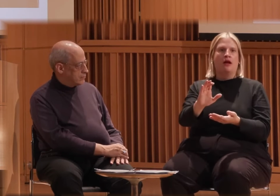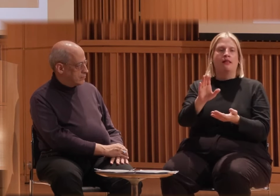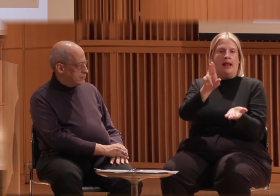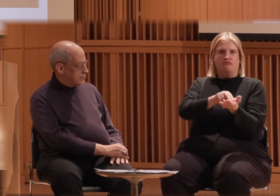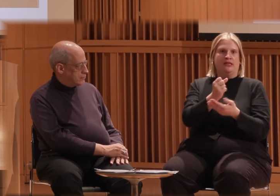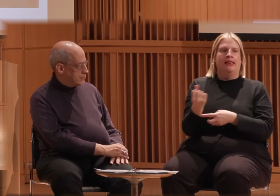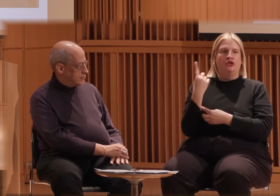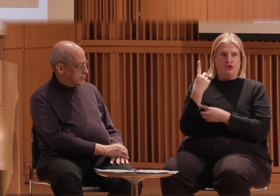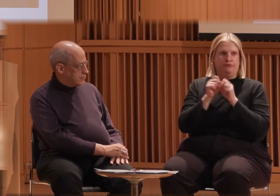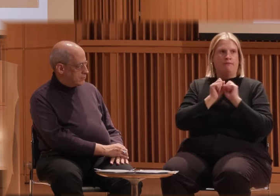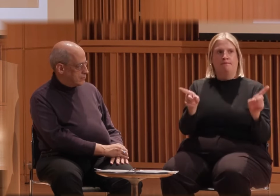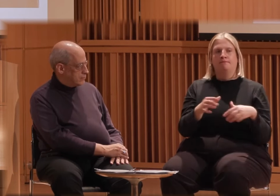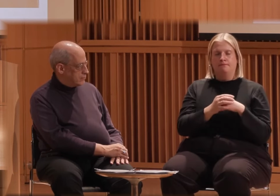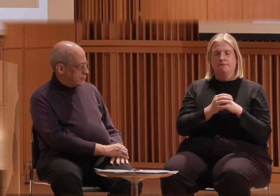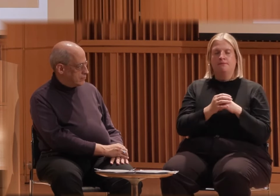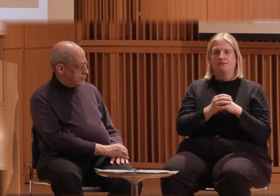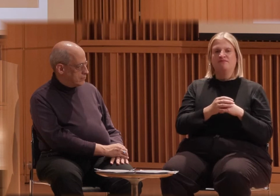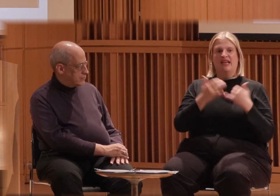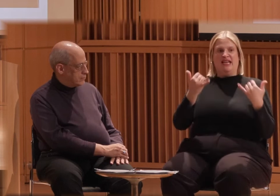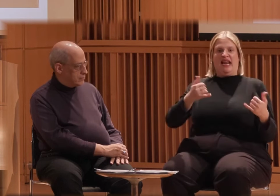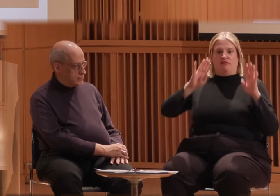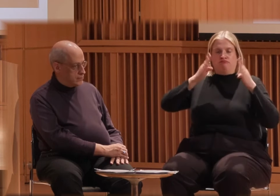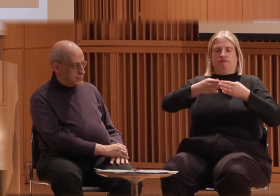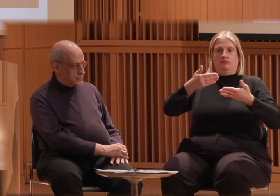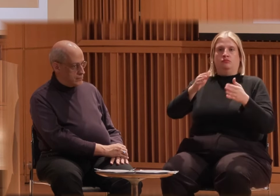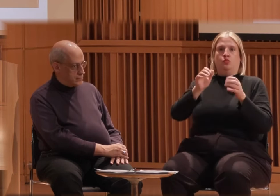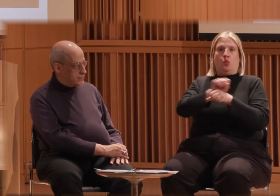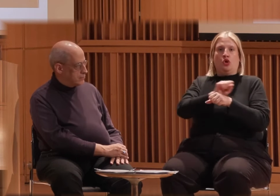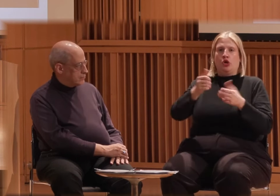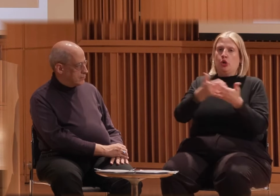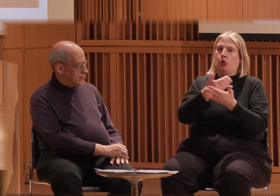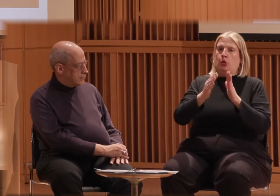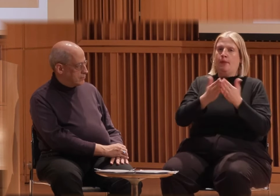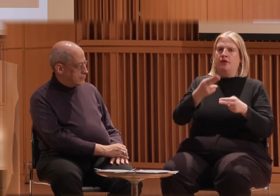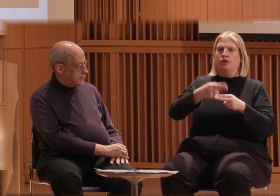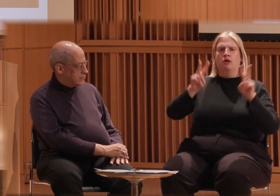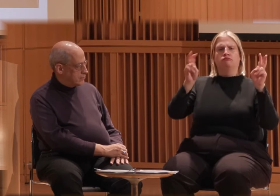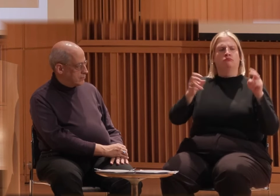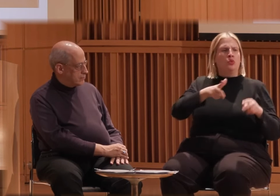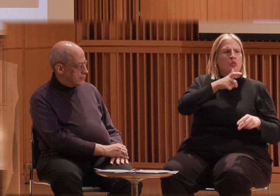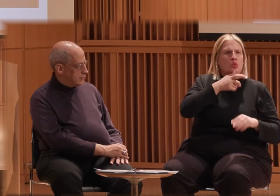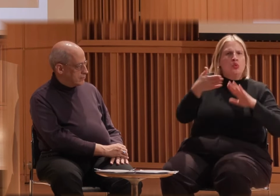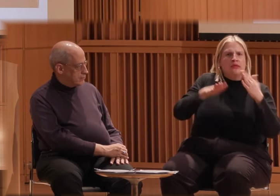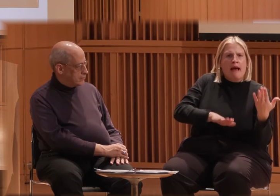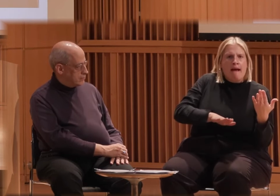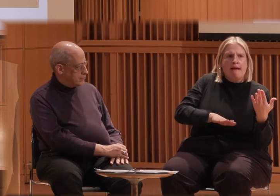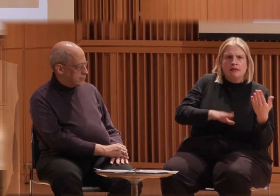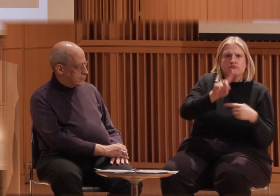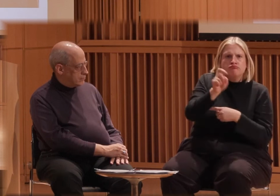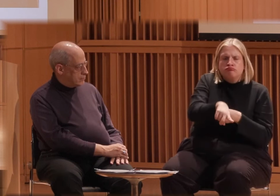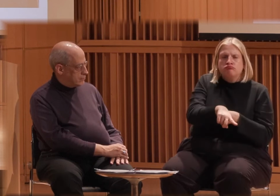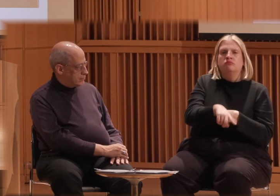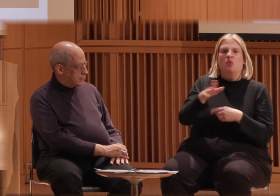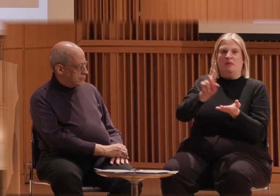year. And he's working on a new book called Who Dies, which will be published by Norton. Merlin is